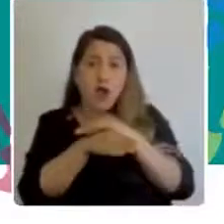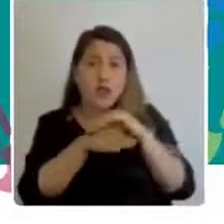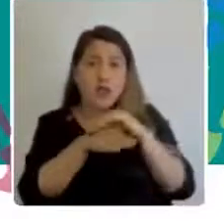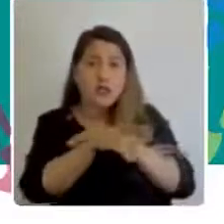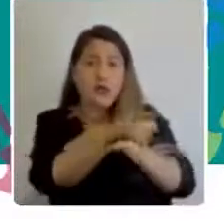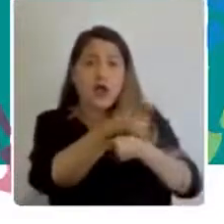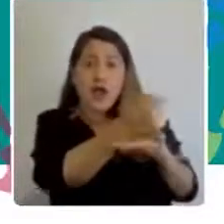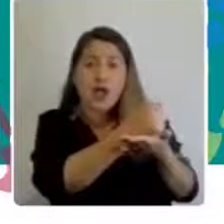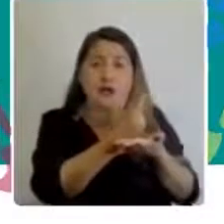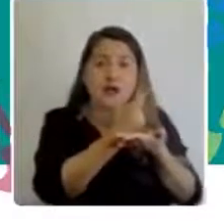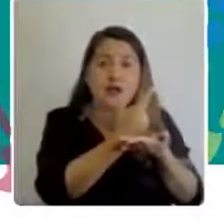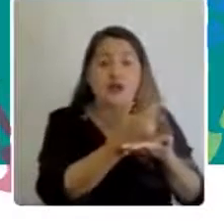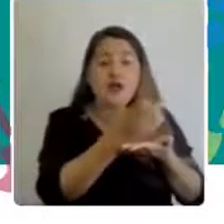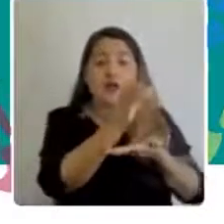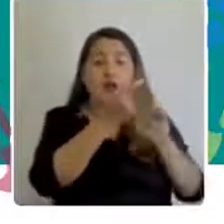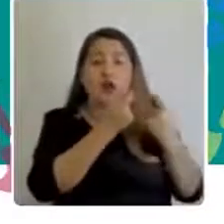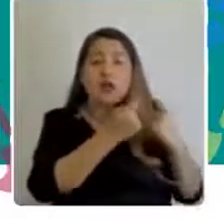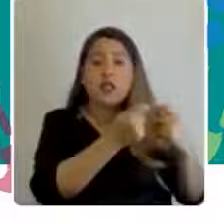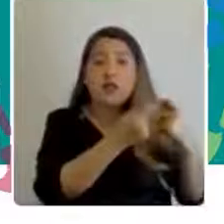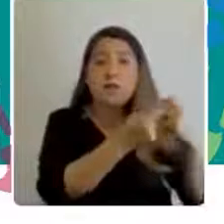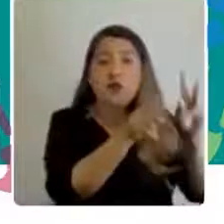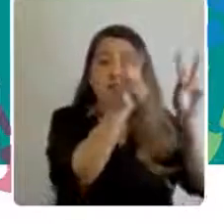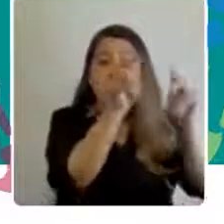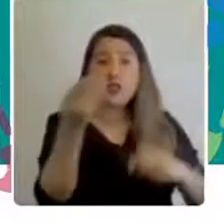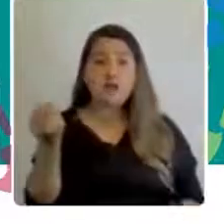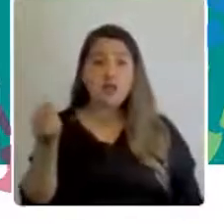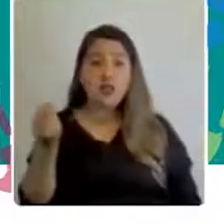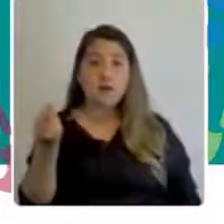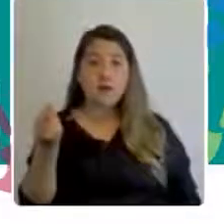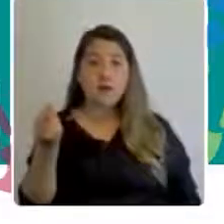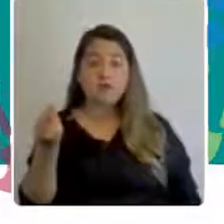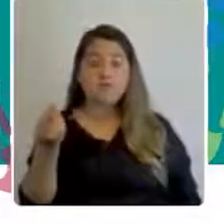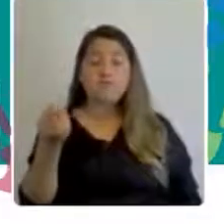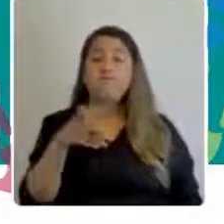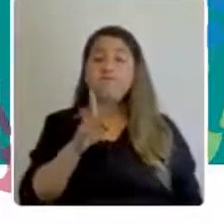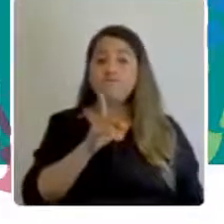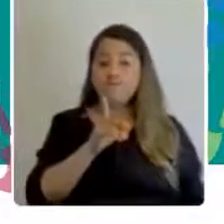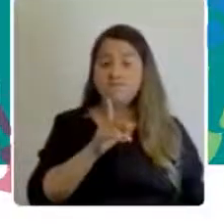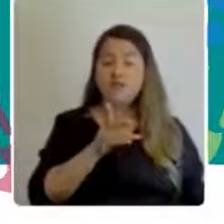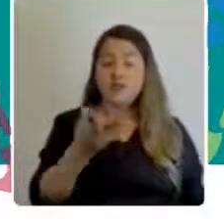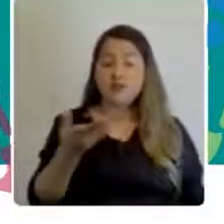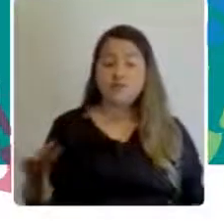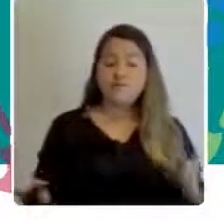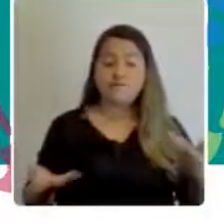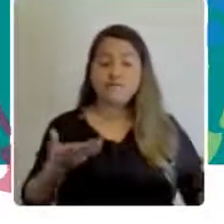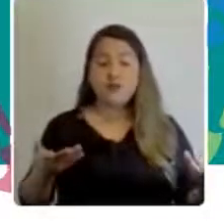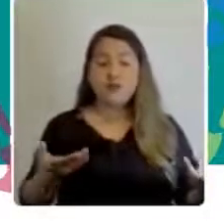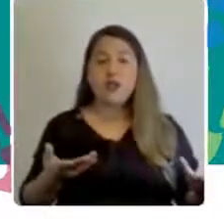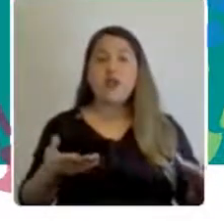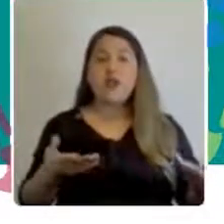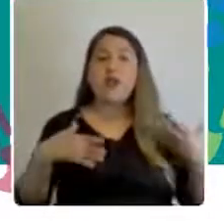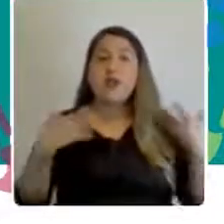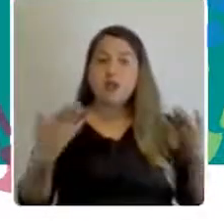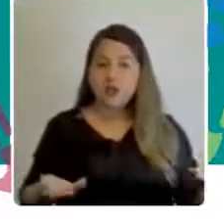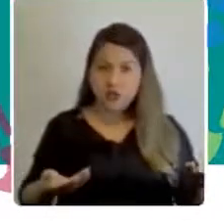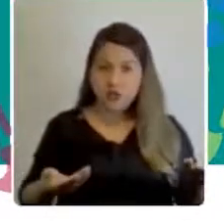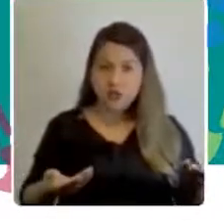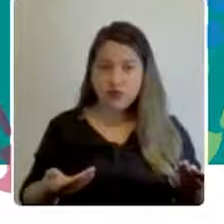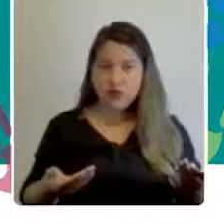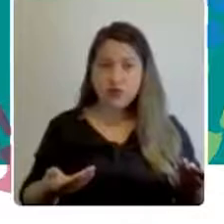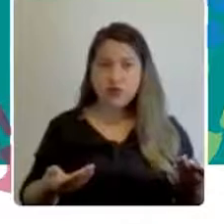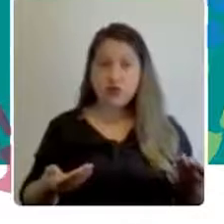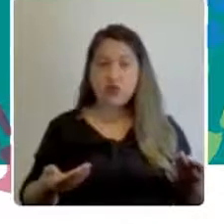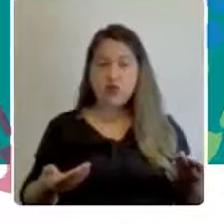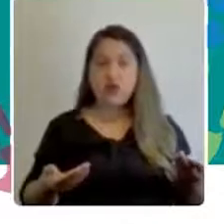concerns. We have to avoid the financial toxicity that we hear about so frequently to